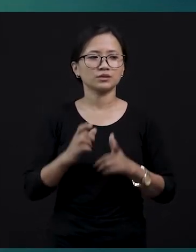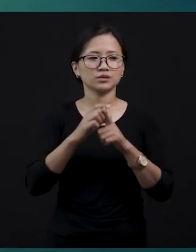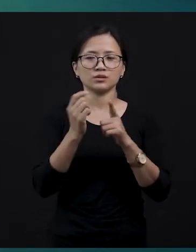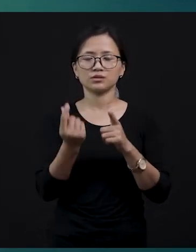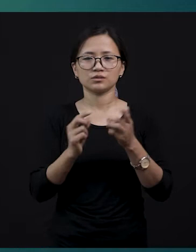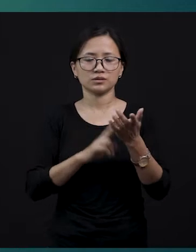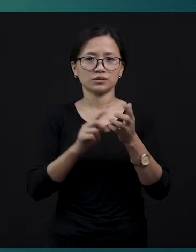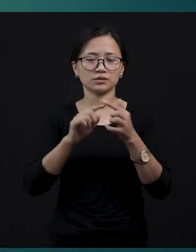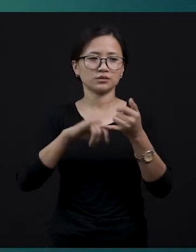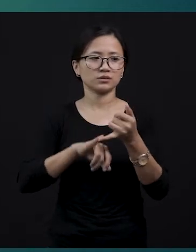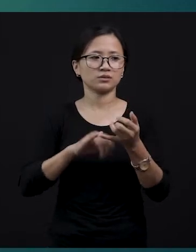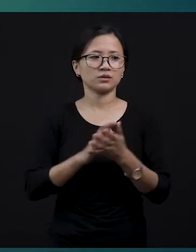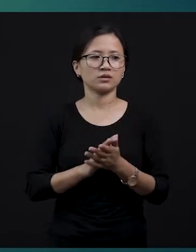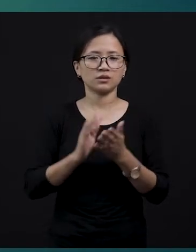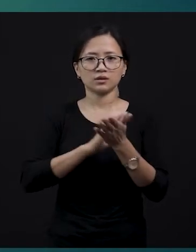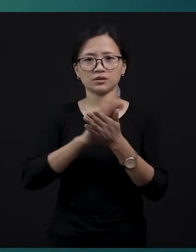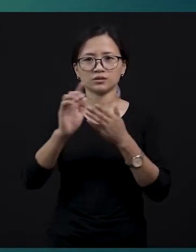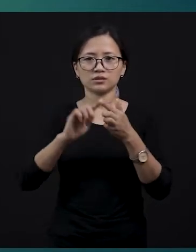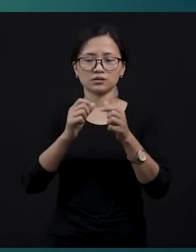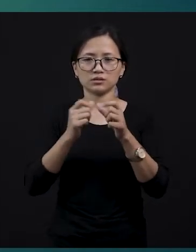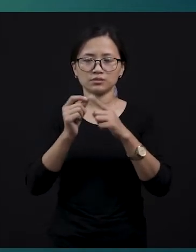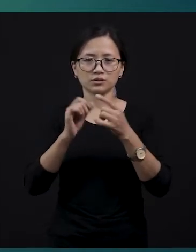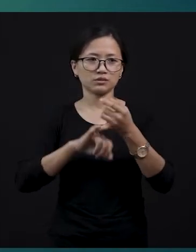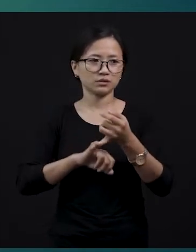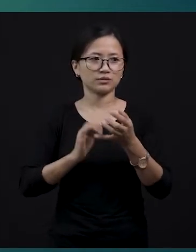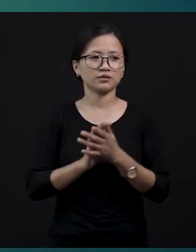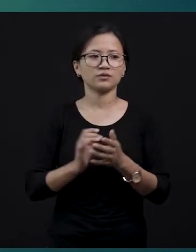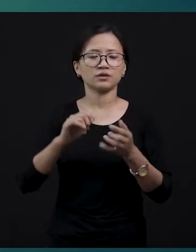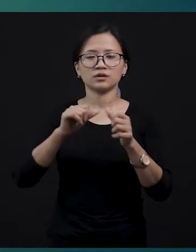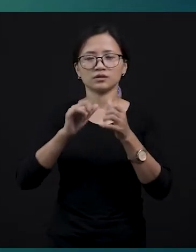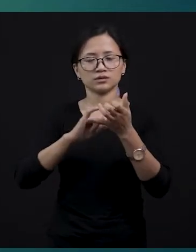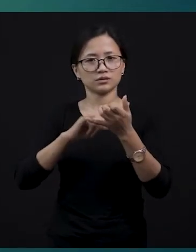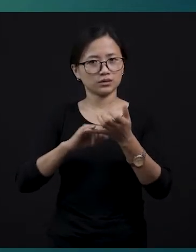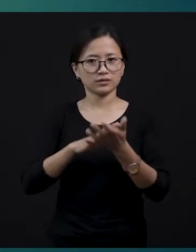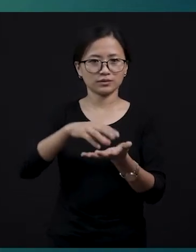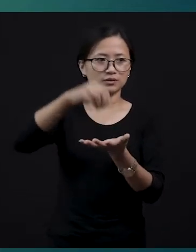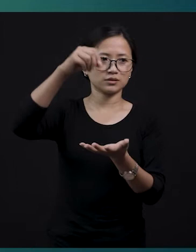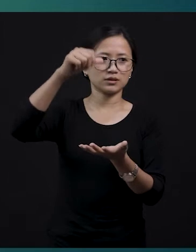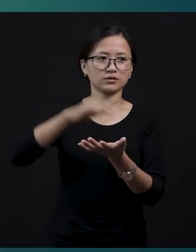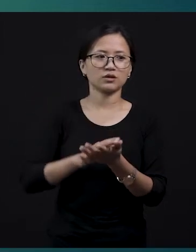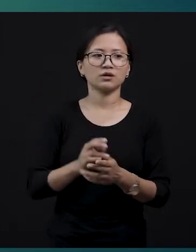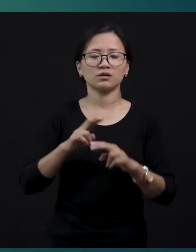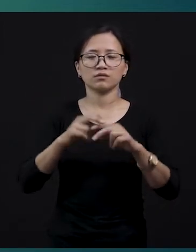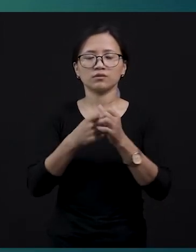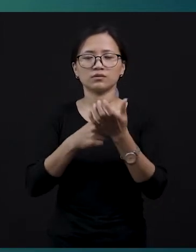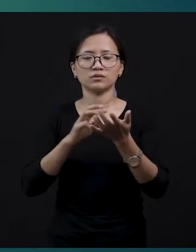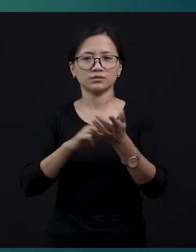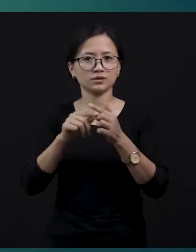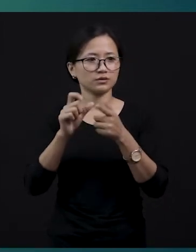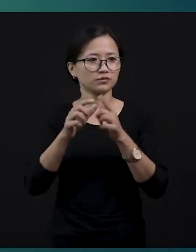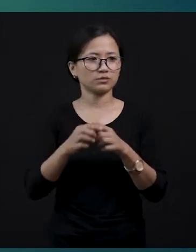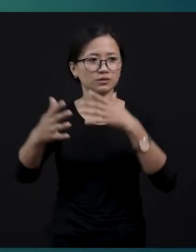is dunes. Heaps of sand formed by the wind. Repeat, dunes, heaps of sand formed by